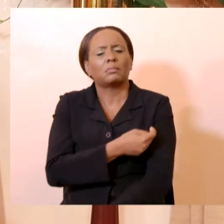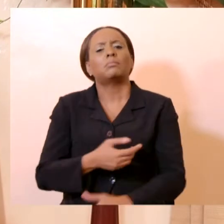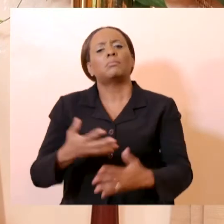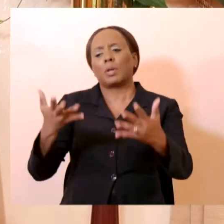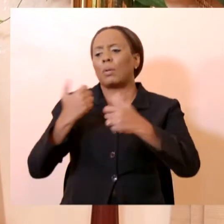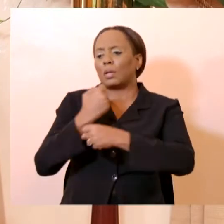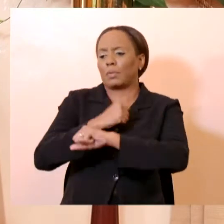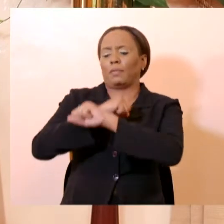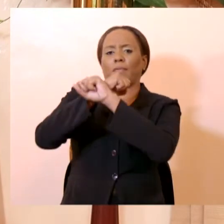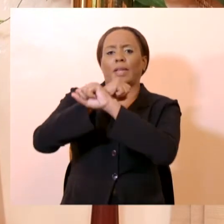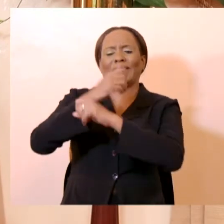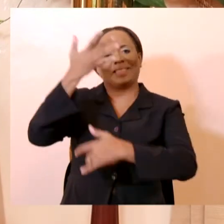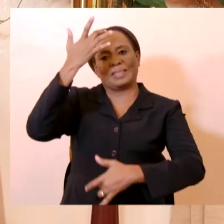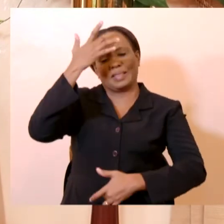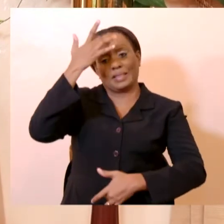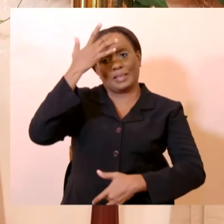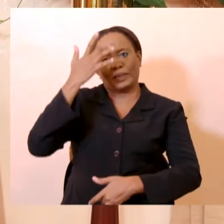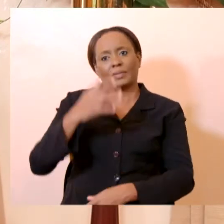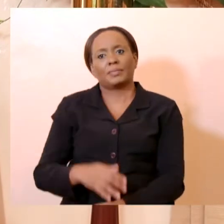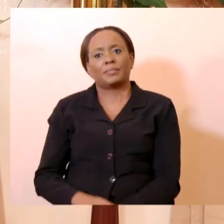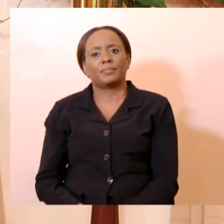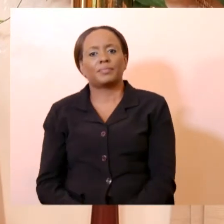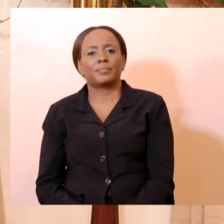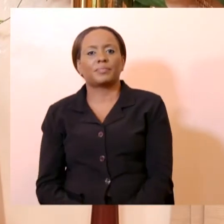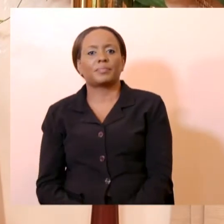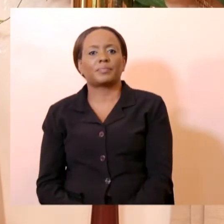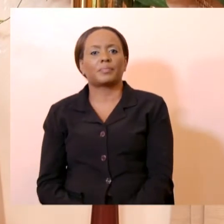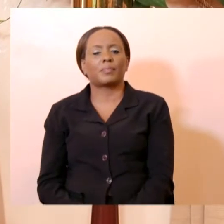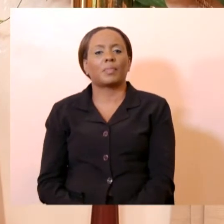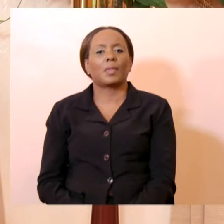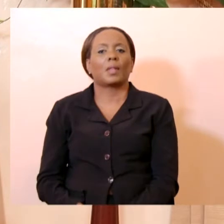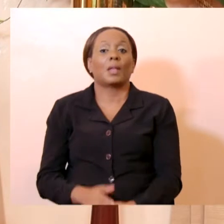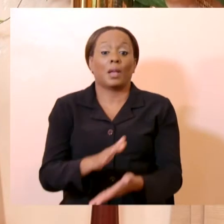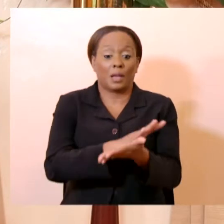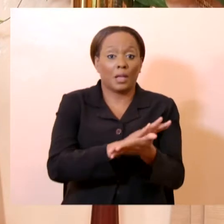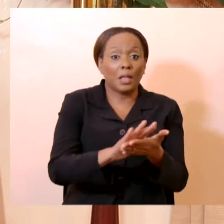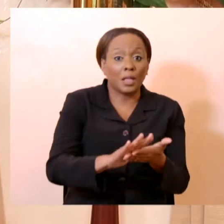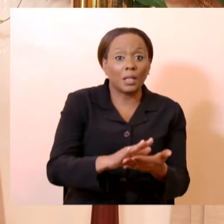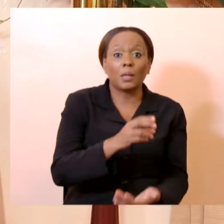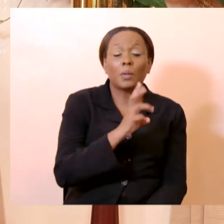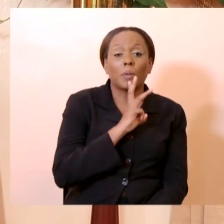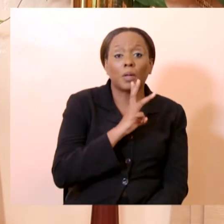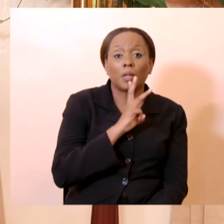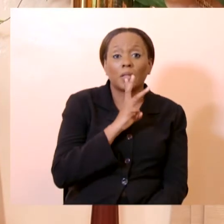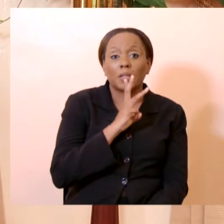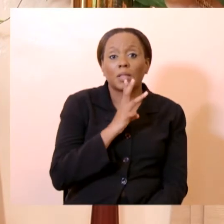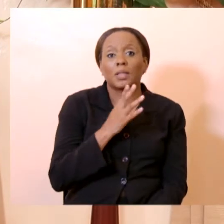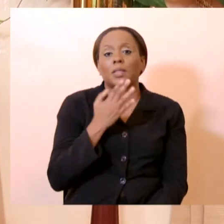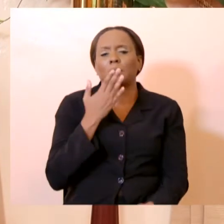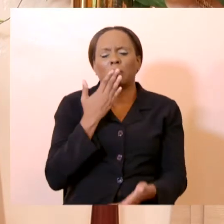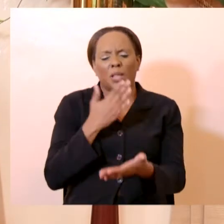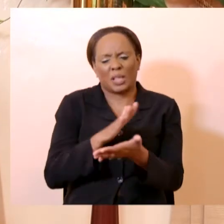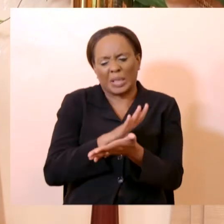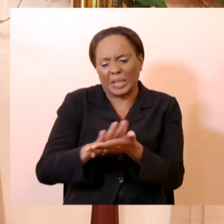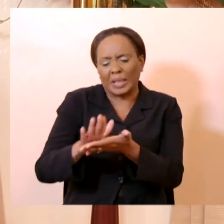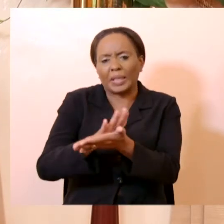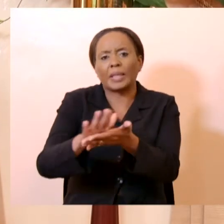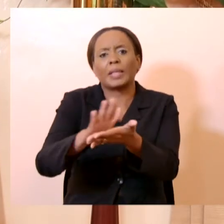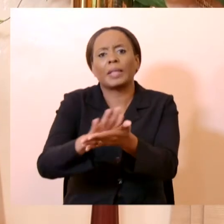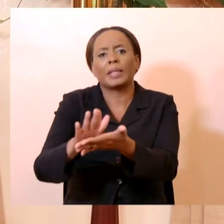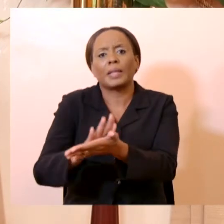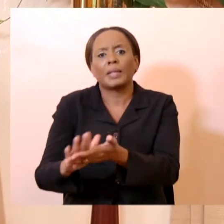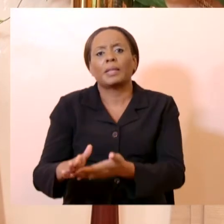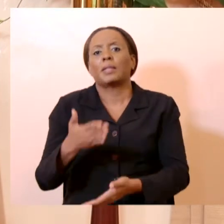to clean water and sanitation, vaccines are among one of the foremost public health measures that